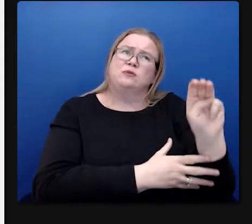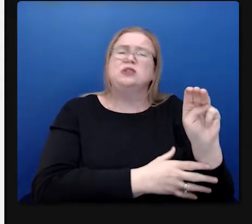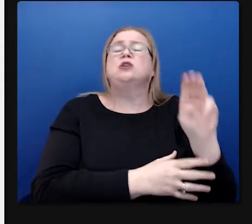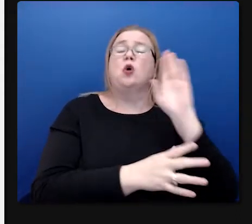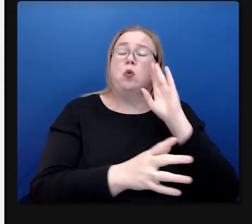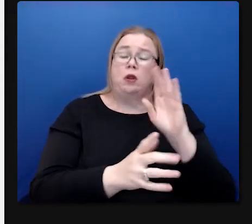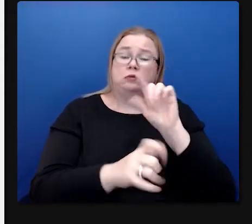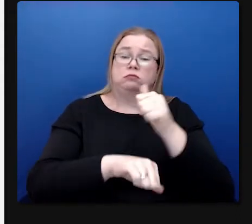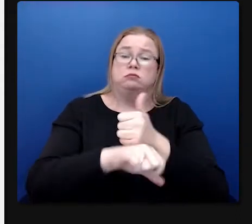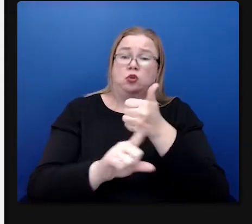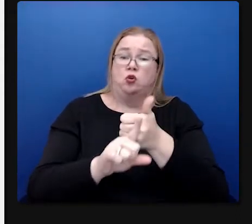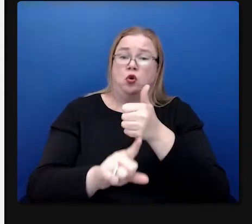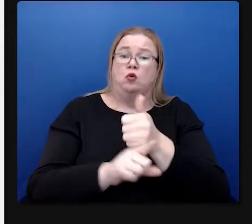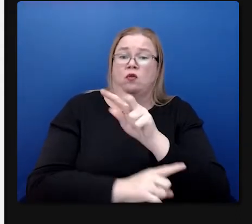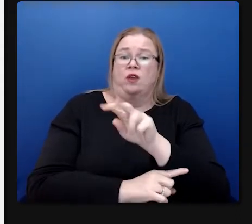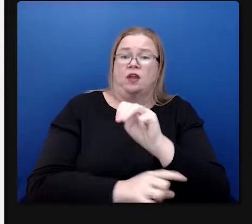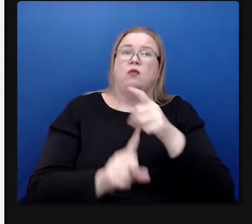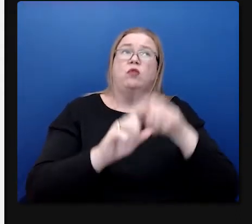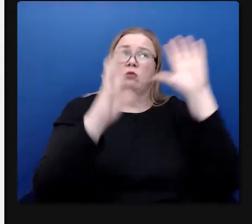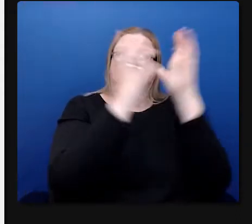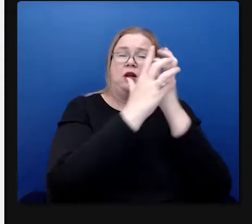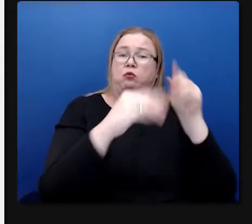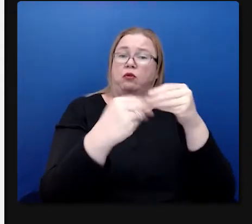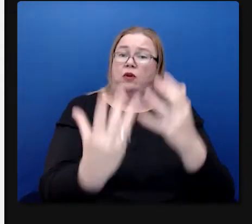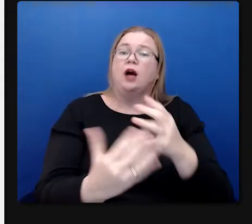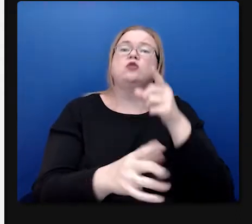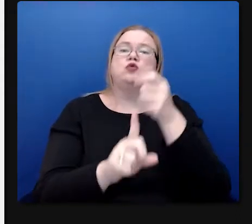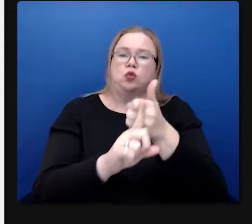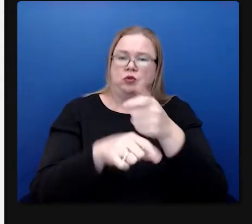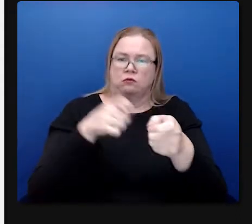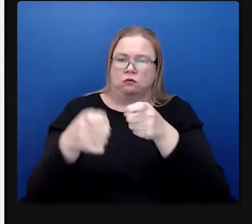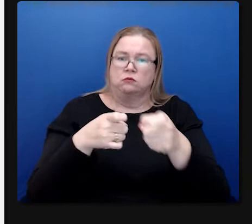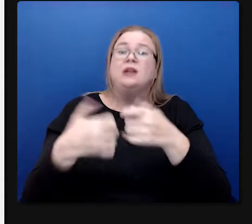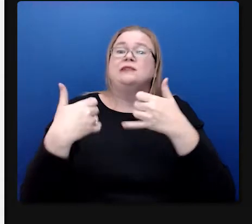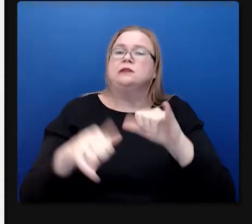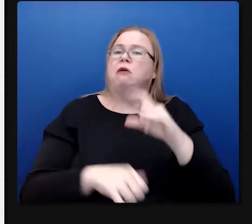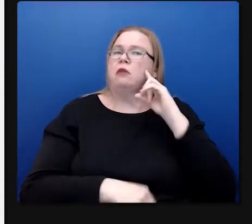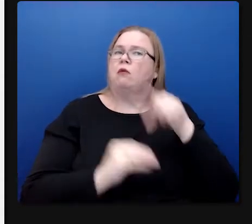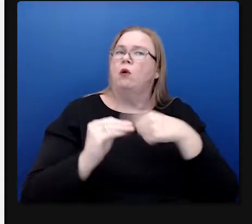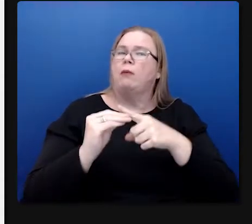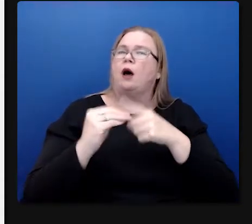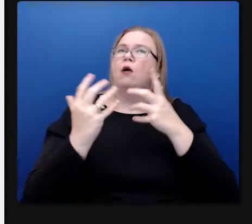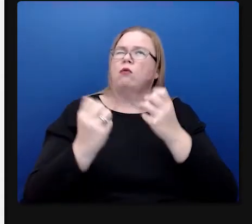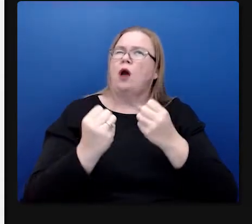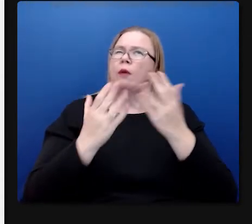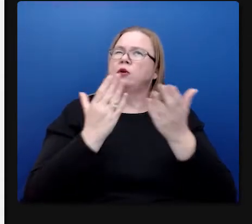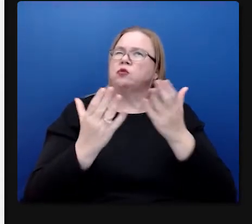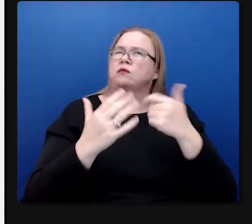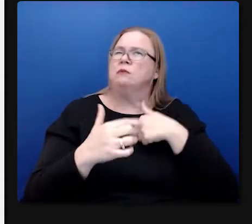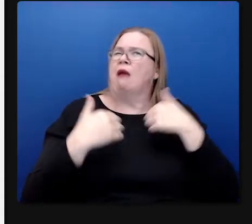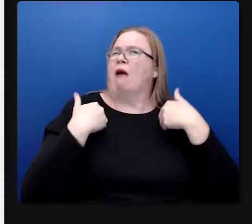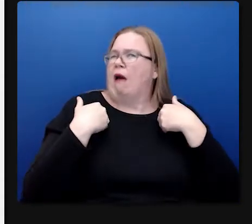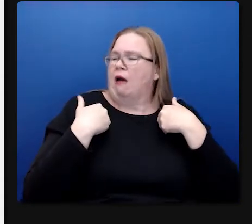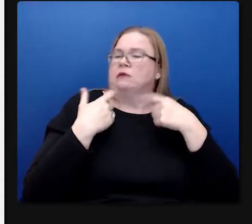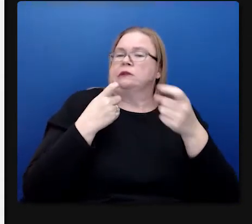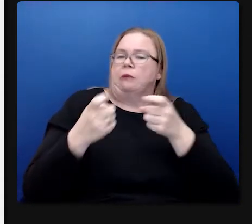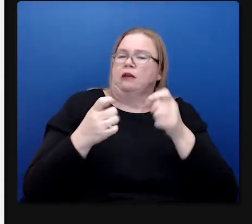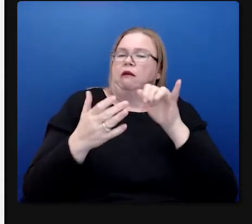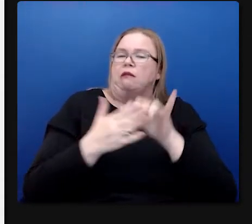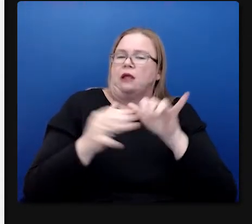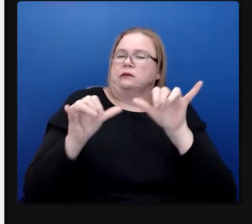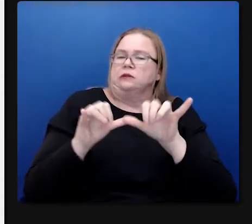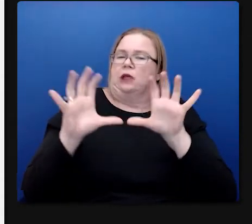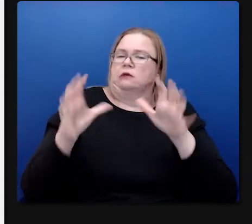machines, you're going to provision your own VMs from cloud providers that you would then manage. So you're still thinking about how many servers do I have? You're managing